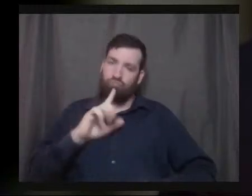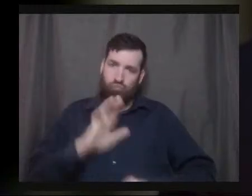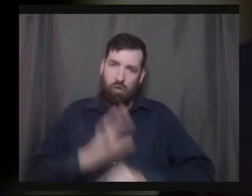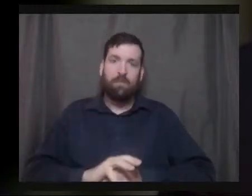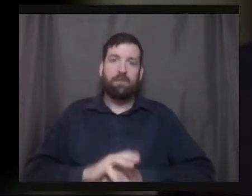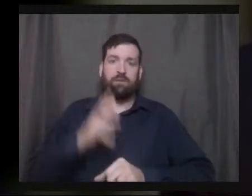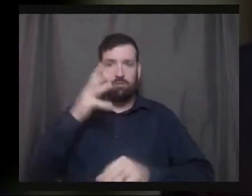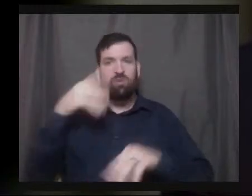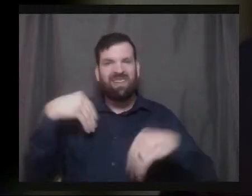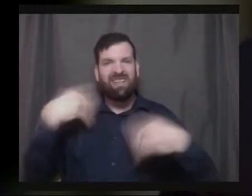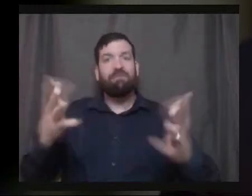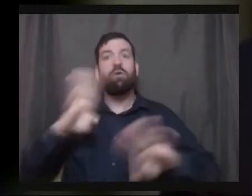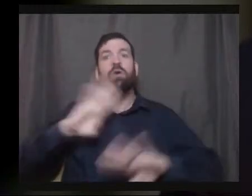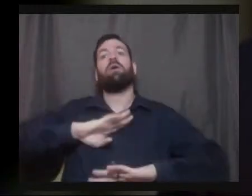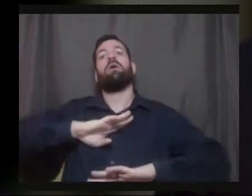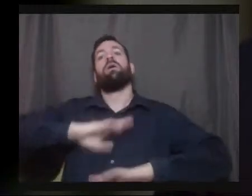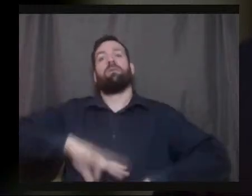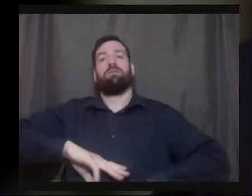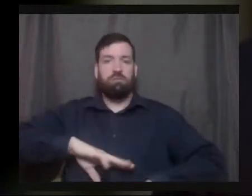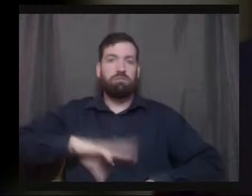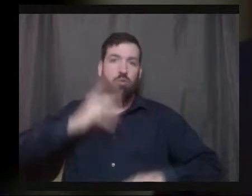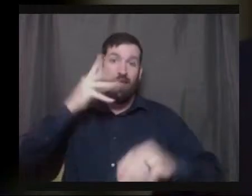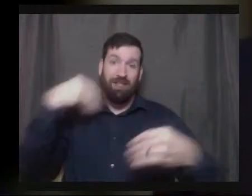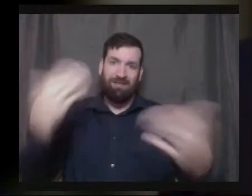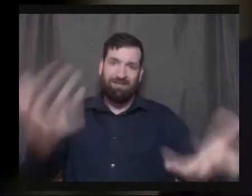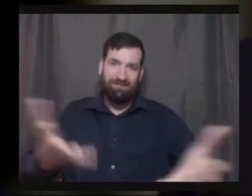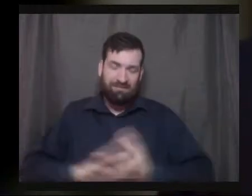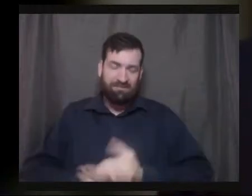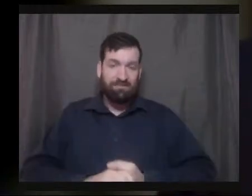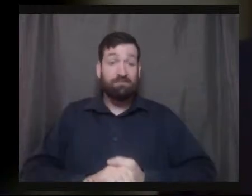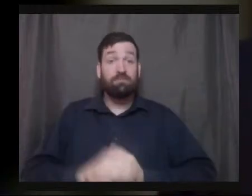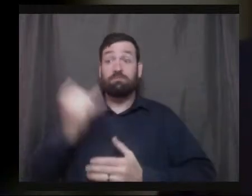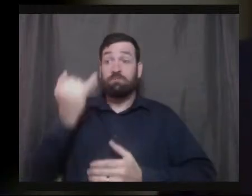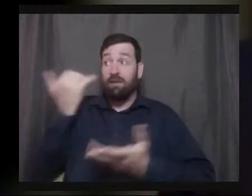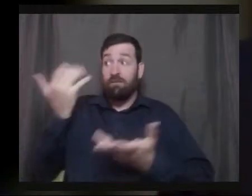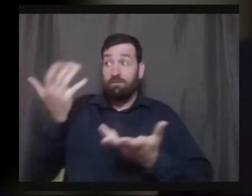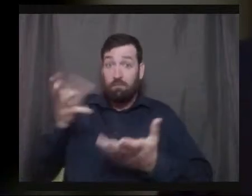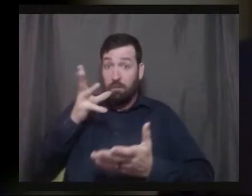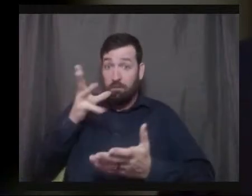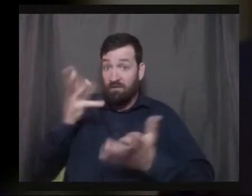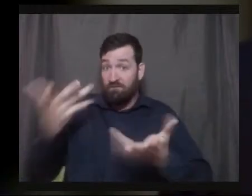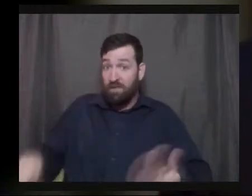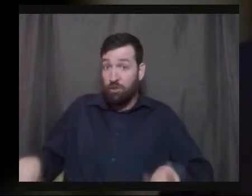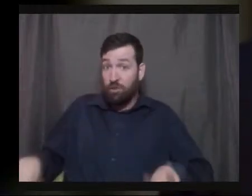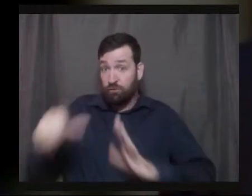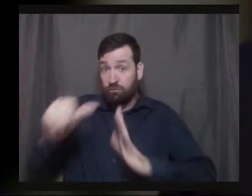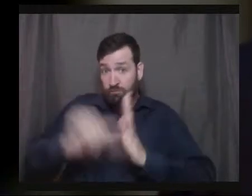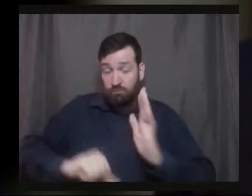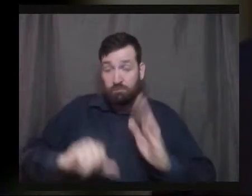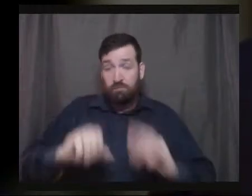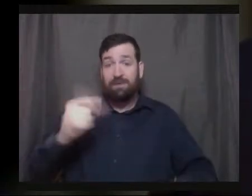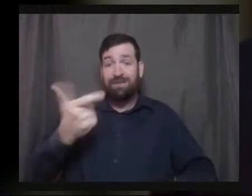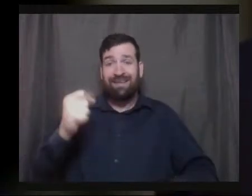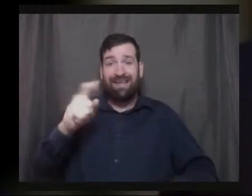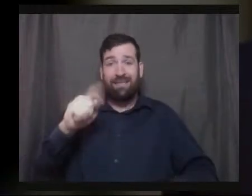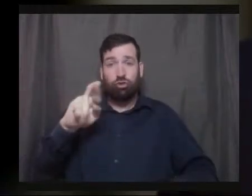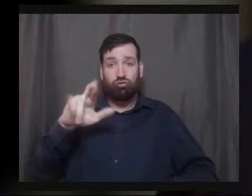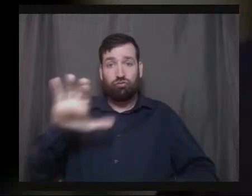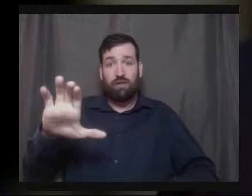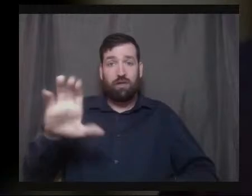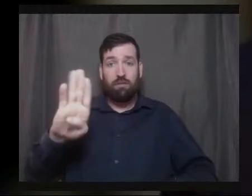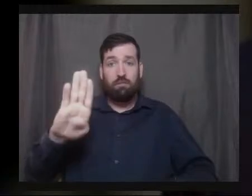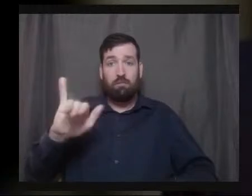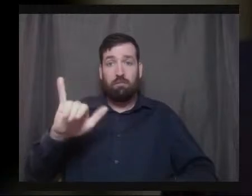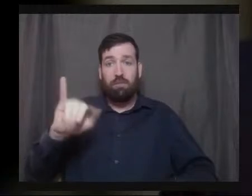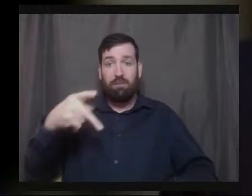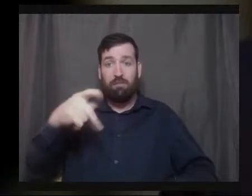but reassurance. For those moms that have had gastric bypass surgery in the past, including